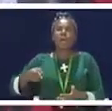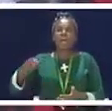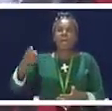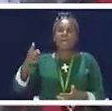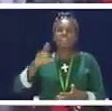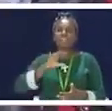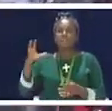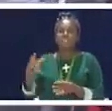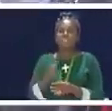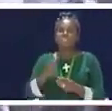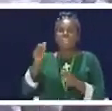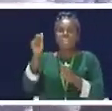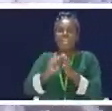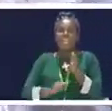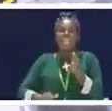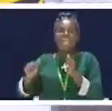I'm